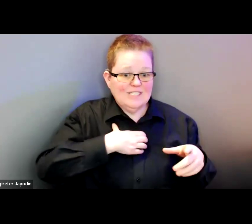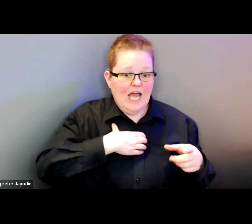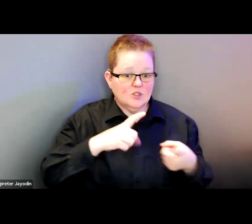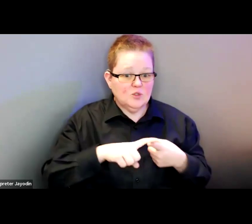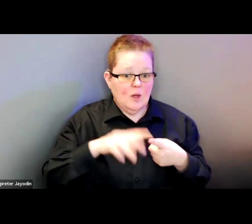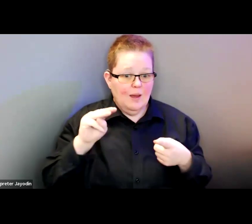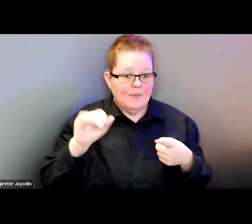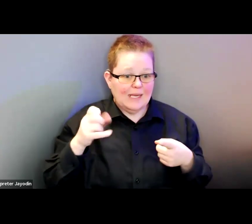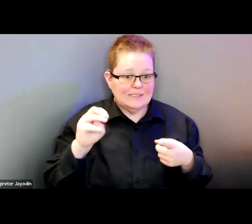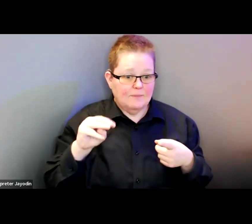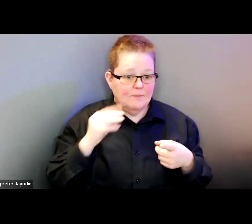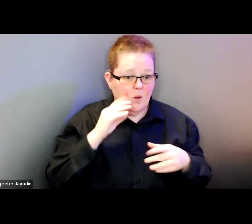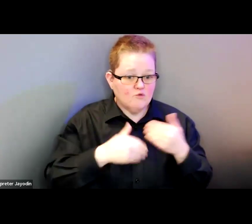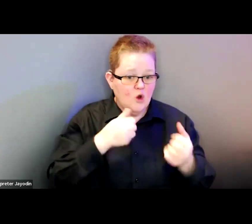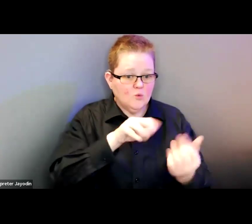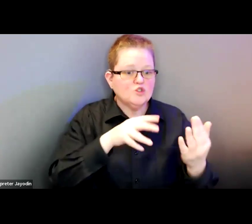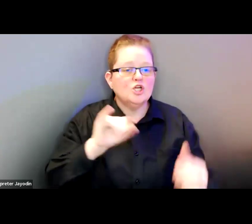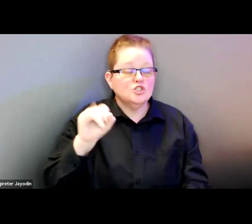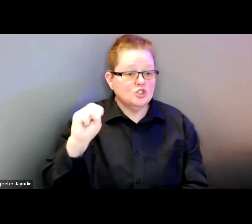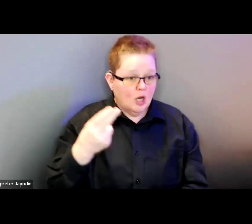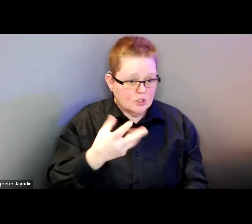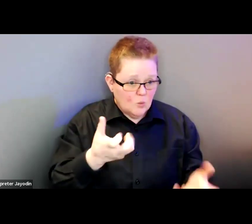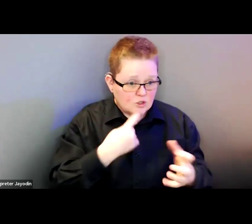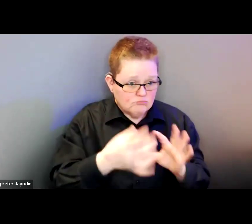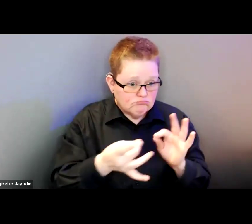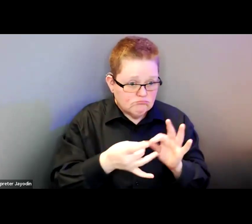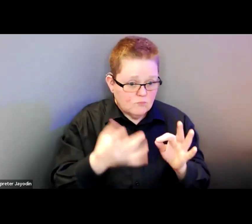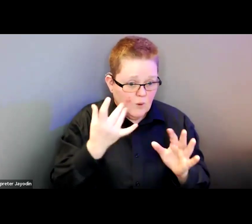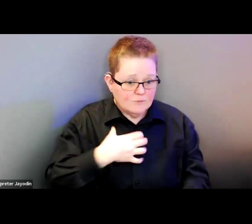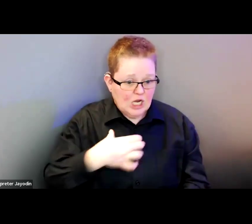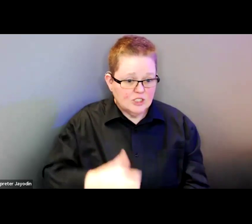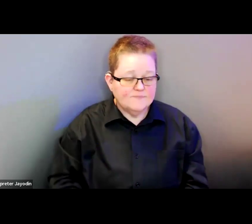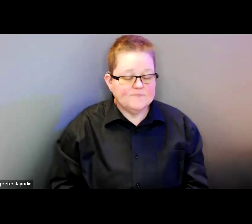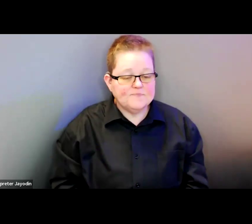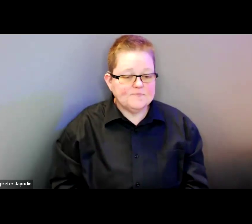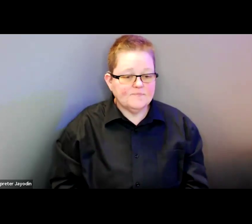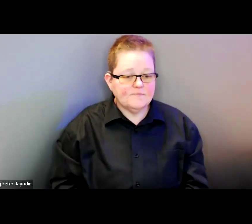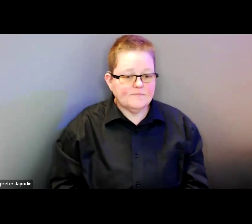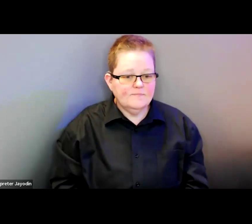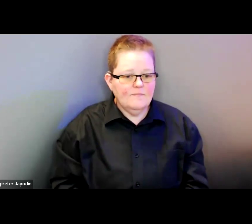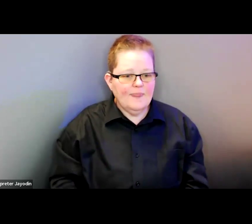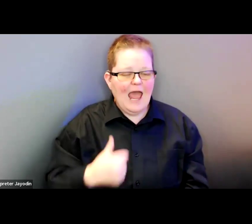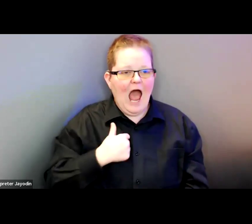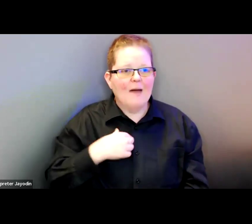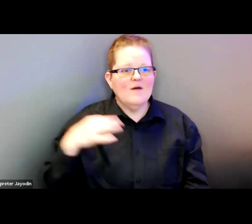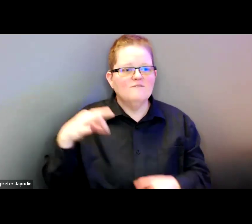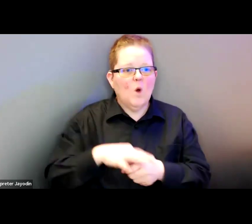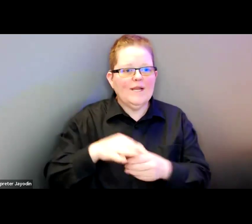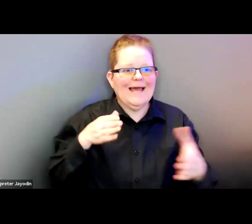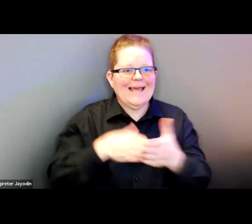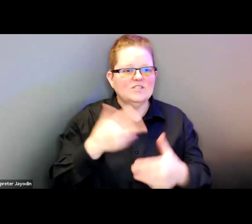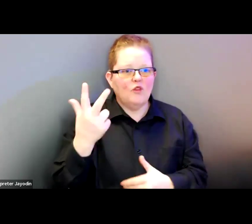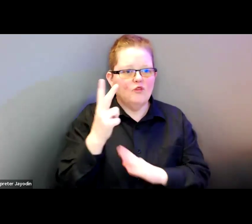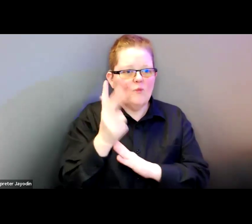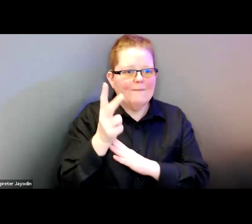I'm just kidding. Josh, do you want to say a little more, please? I mean, I'm going to vote against a 3-minute proposal. Oh,